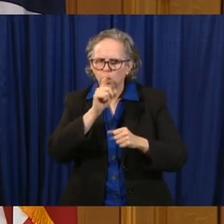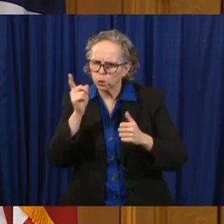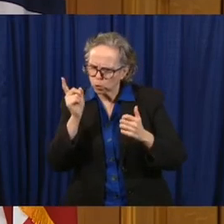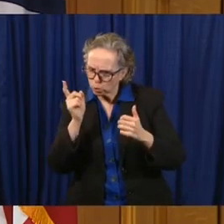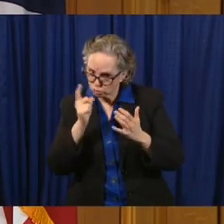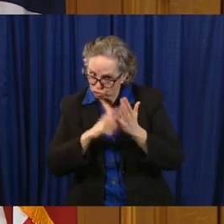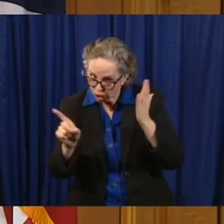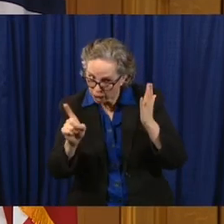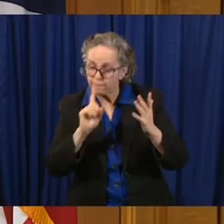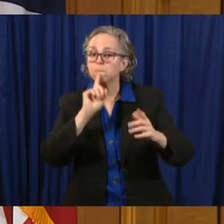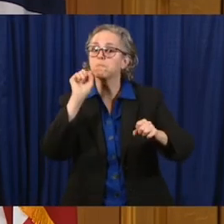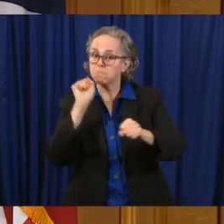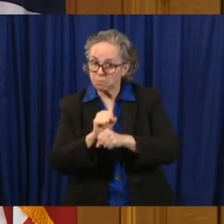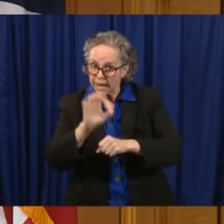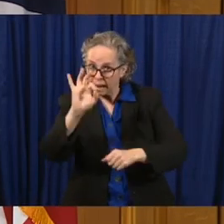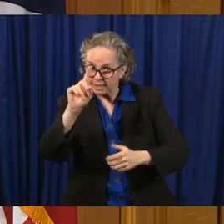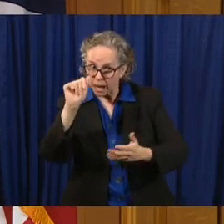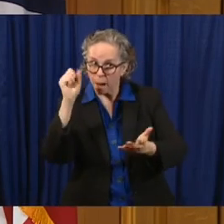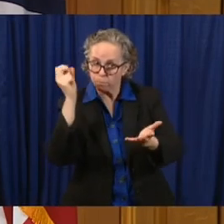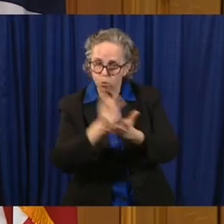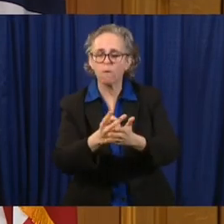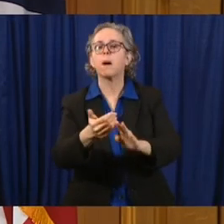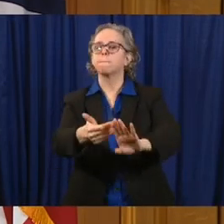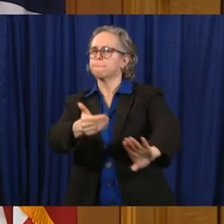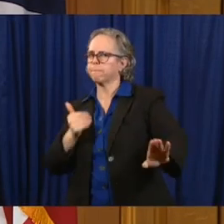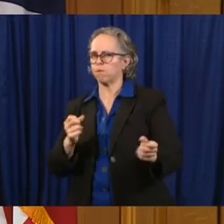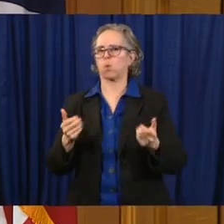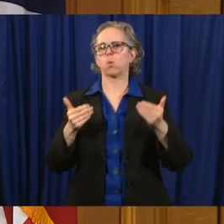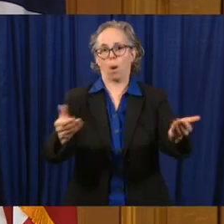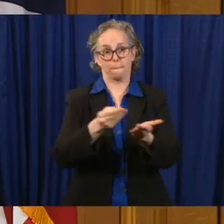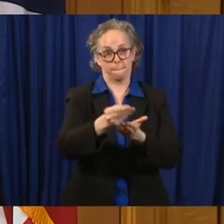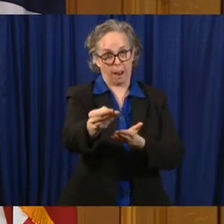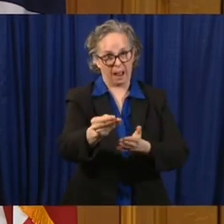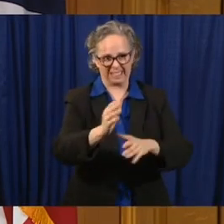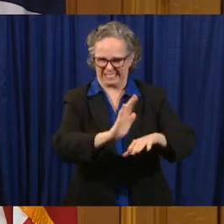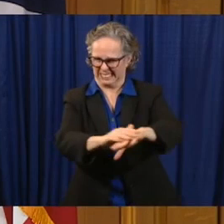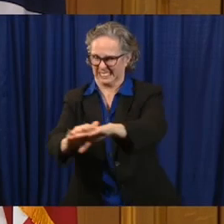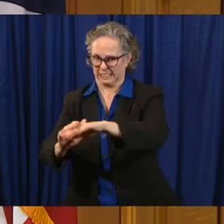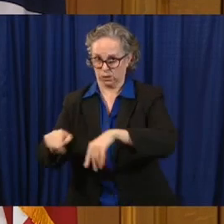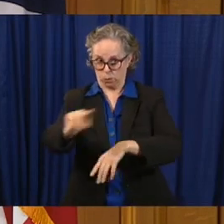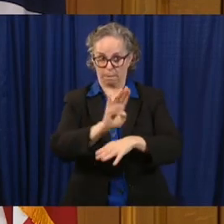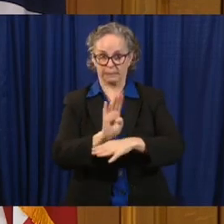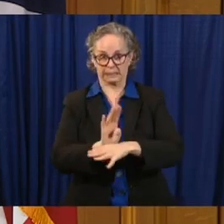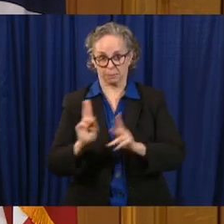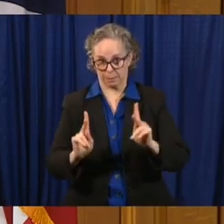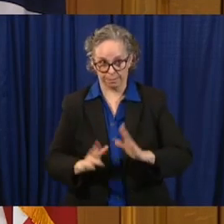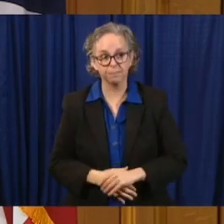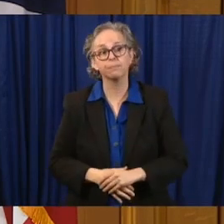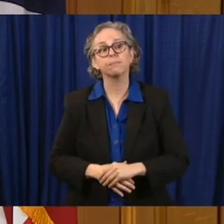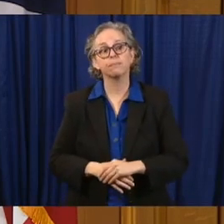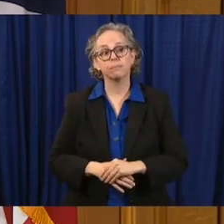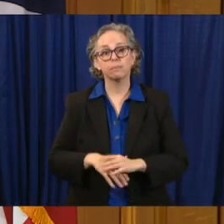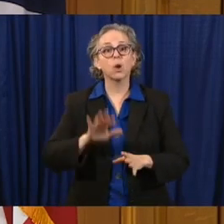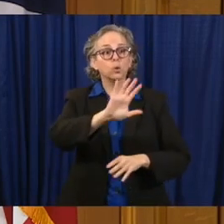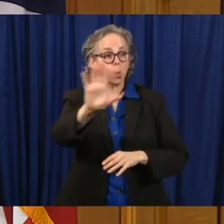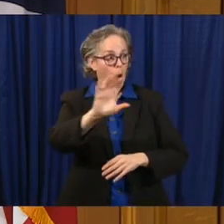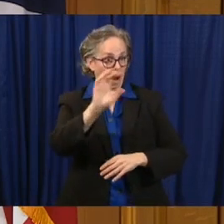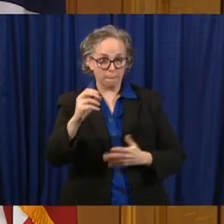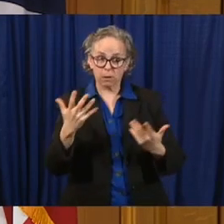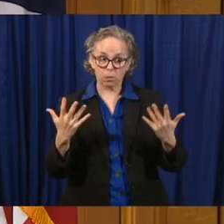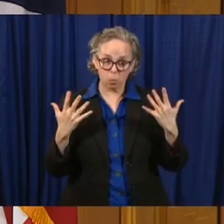approved. Additionally, companies who are looking to do this should ask for a letter of authorization from the FDA on